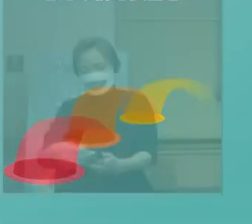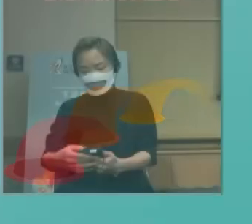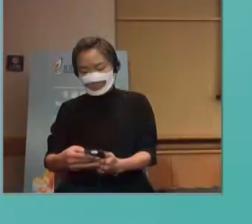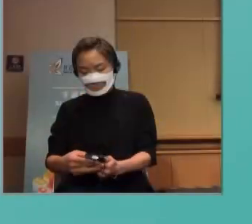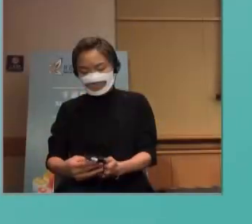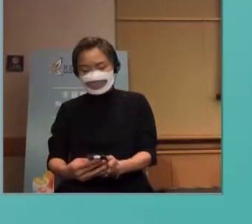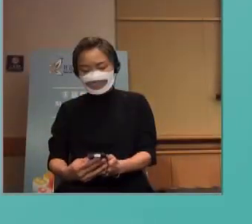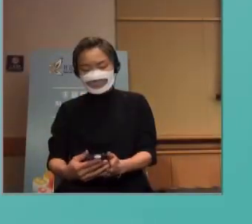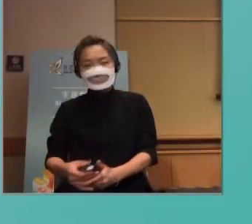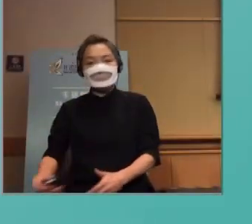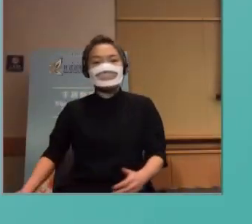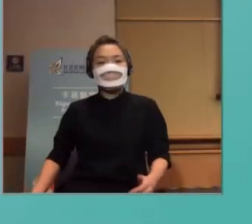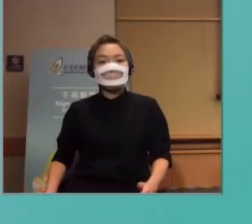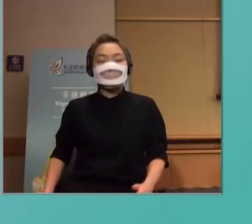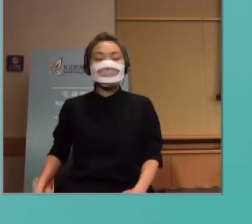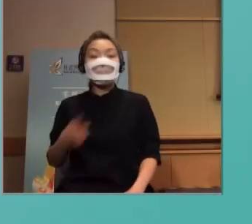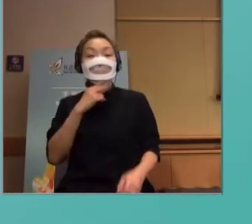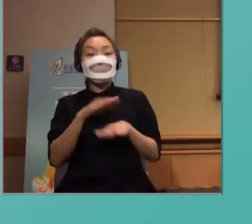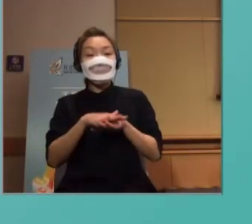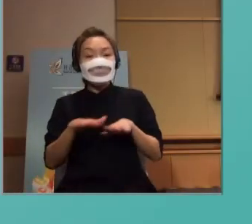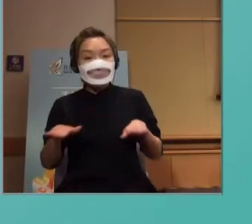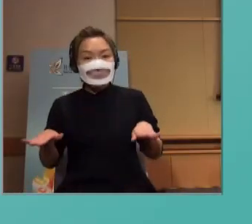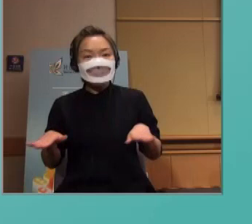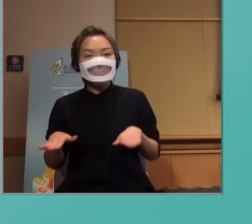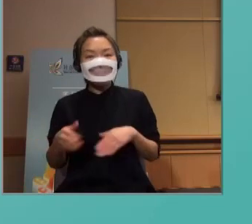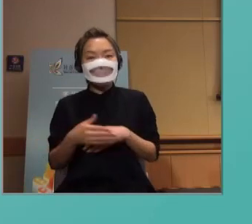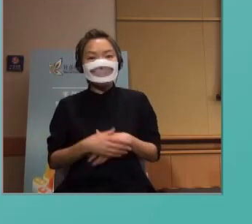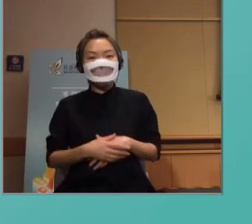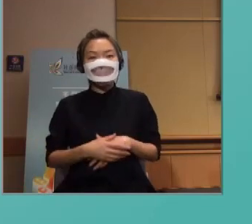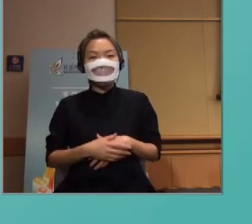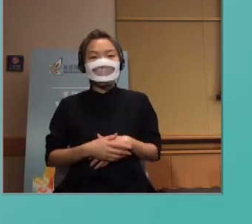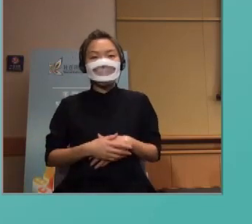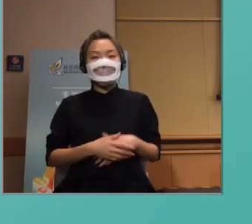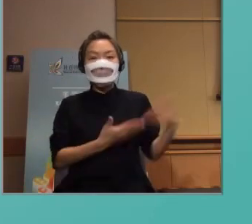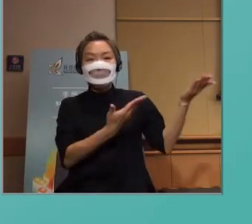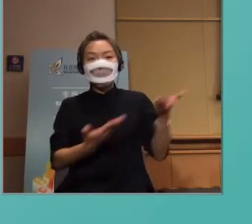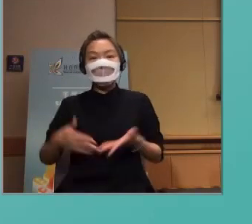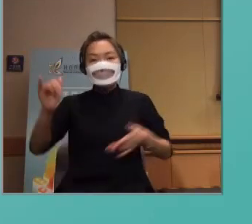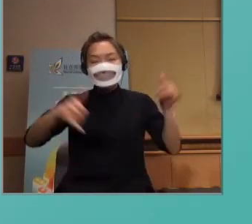Good afternoon, everyone. Good afternoon and welcome to our next session.